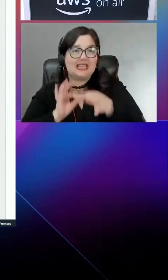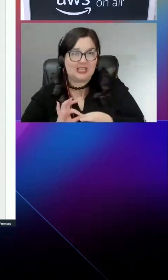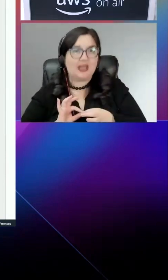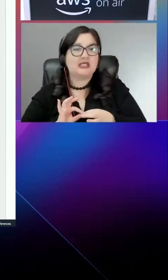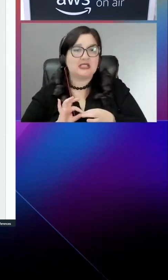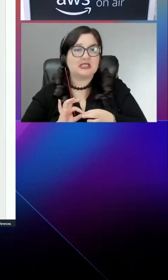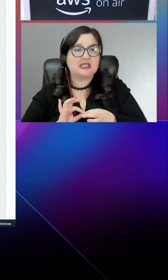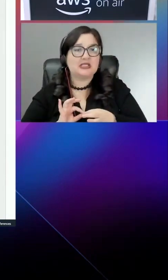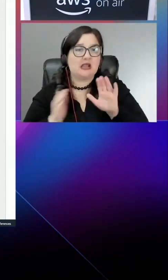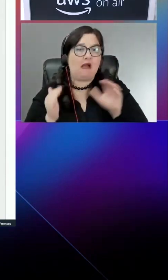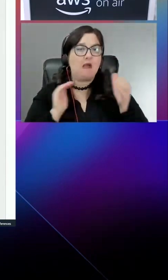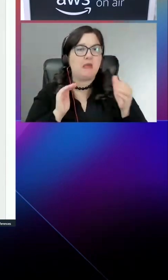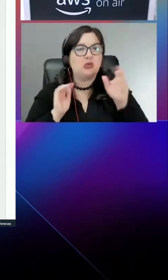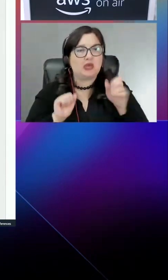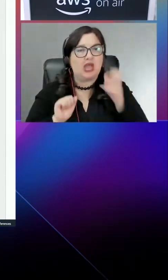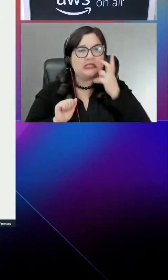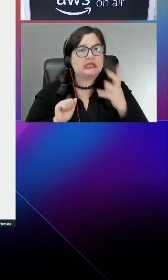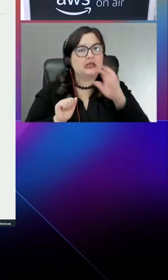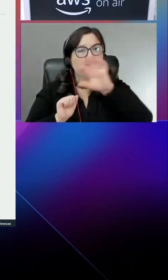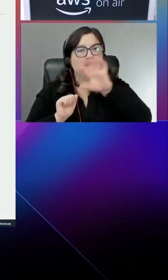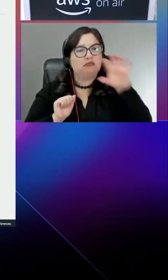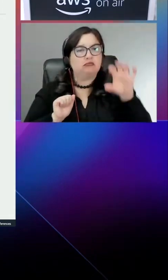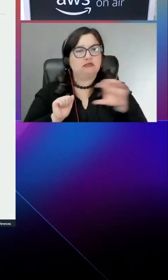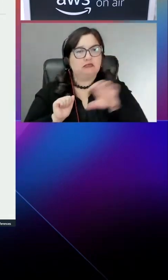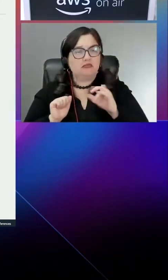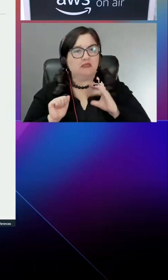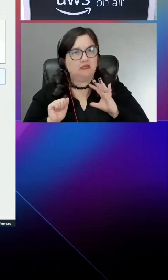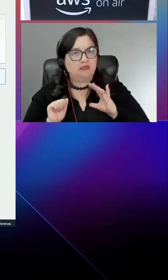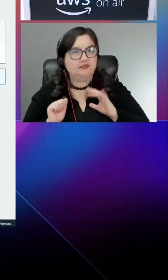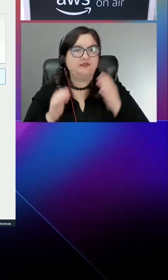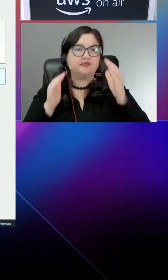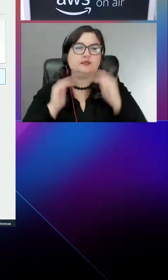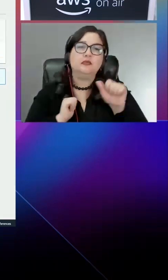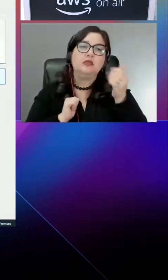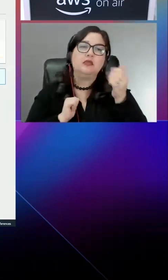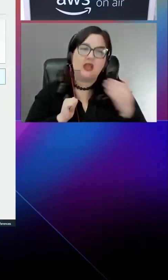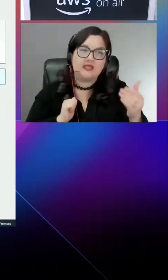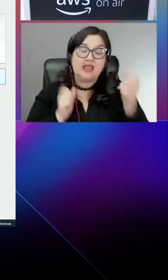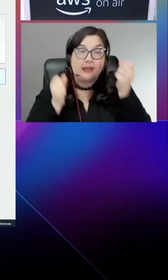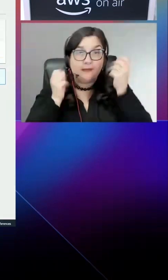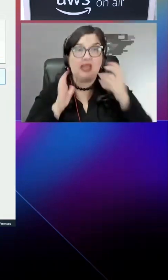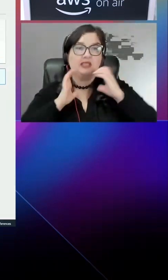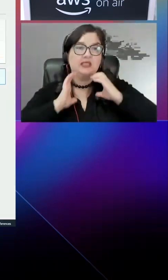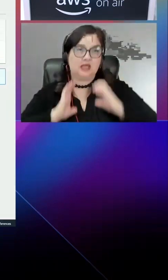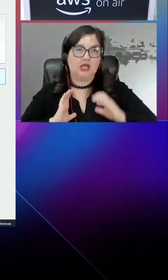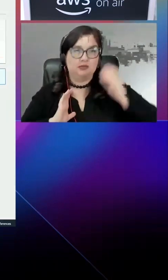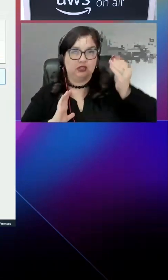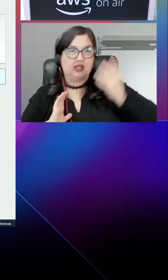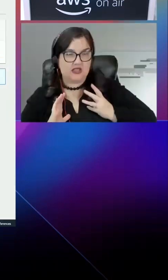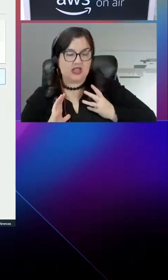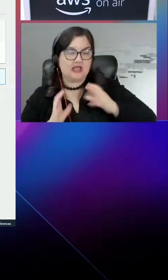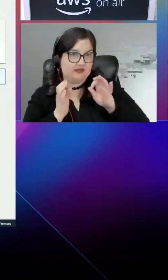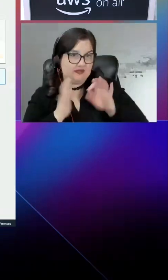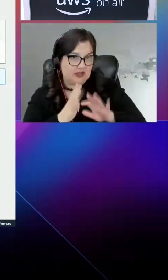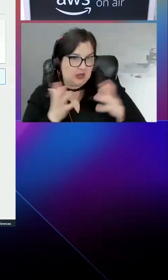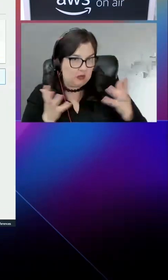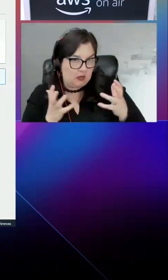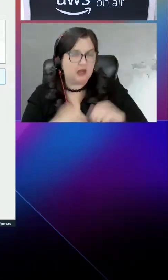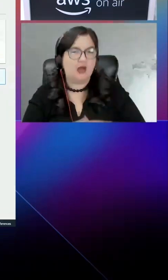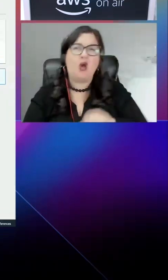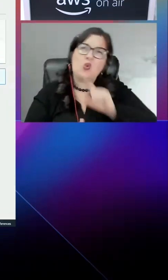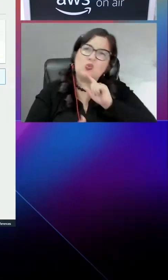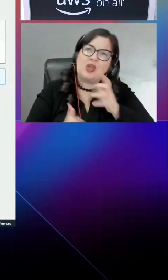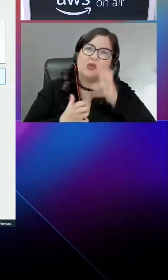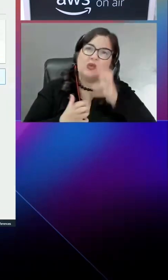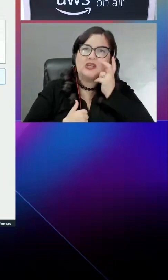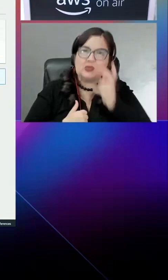whatnot. And so one of the other things we've heard a lot of customer, sort of feedback on was like, hey, I really want to see the routes that you